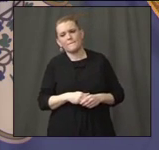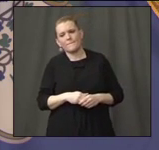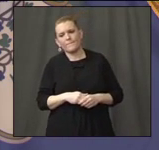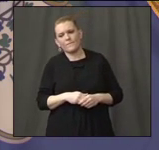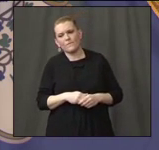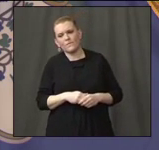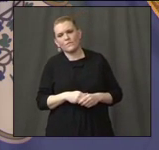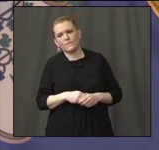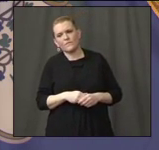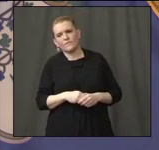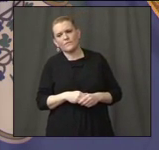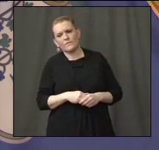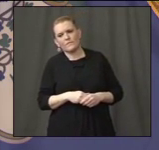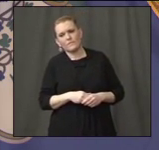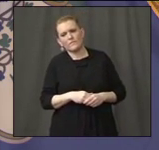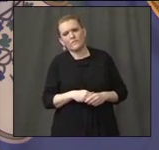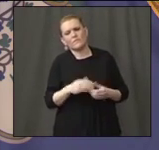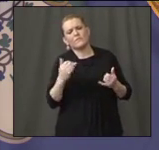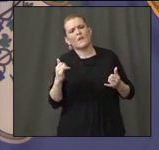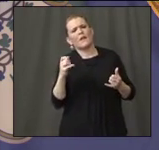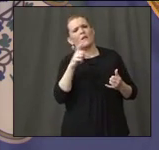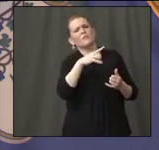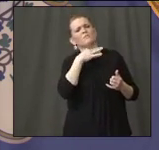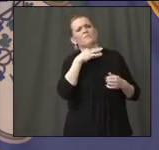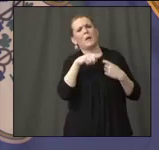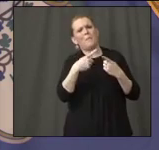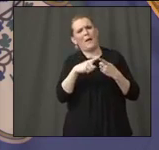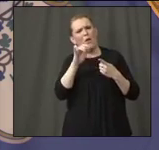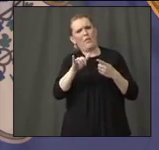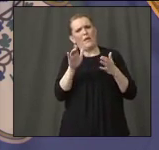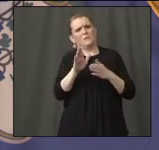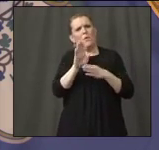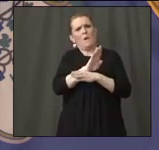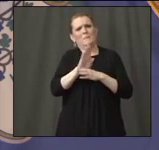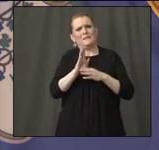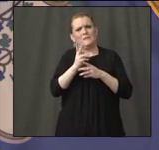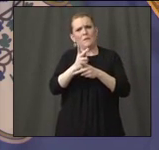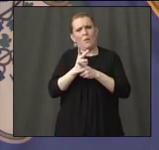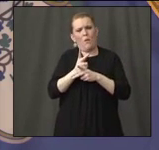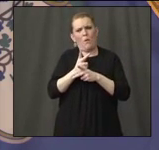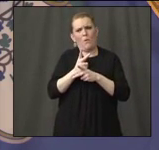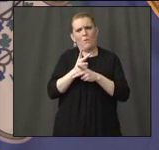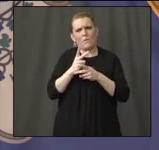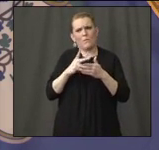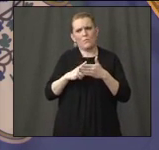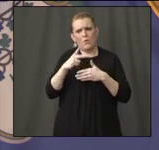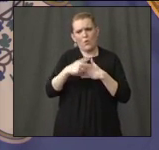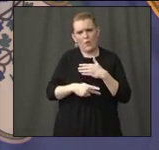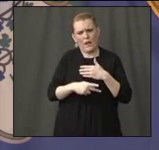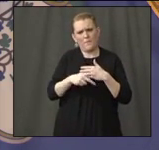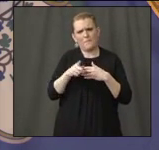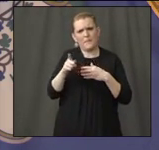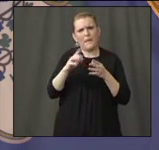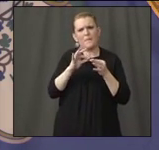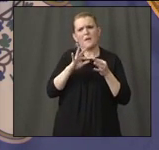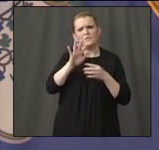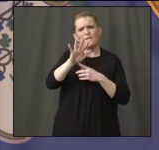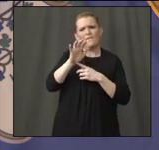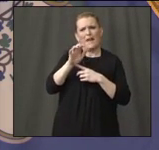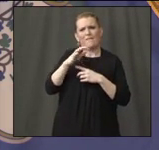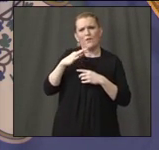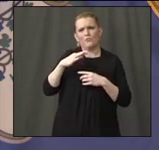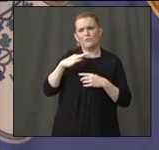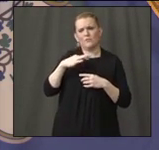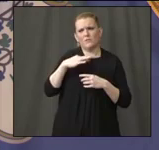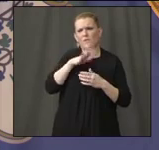5,000 application means. So are we saying that at the end of the month, of those